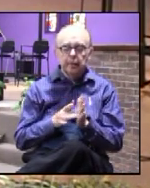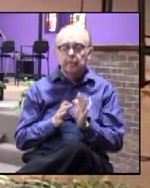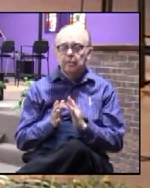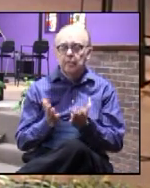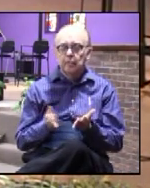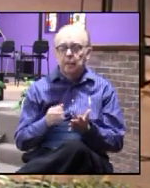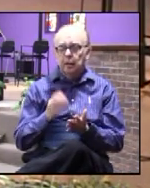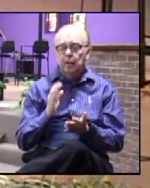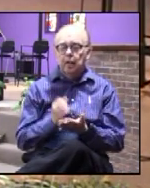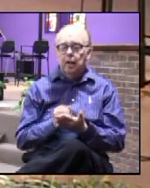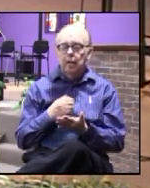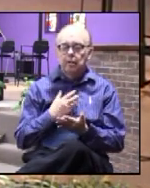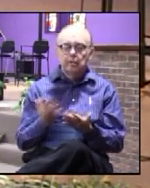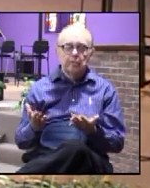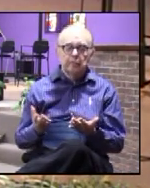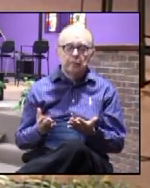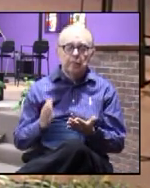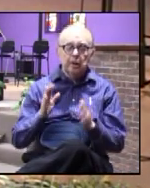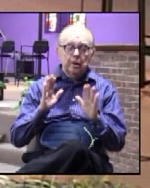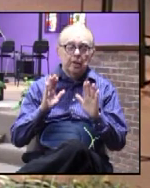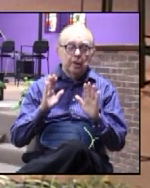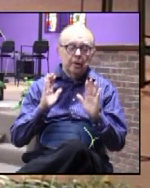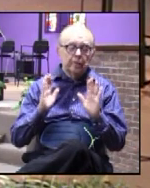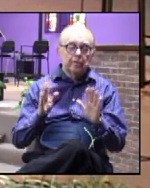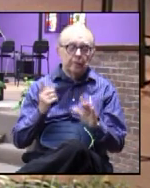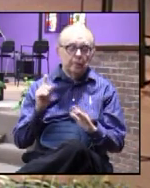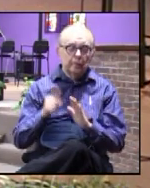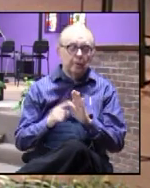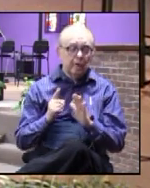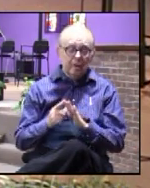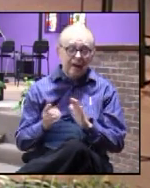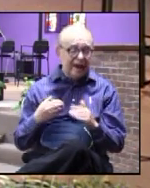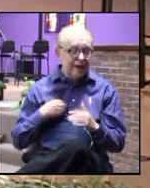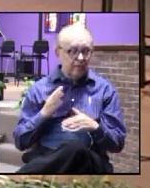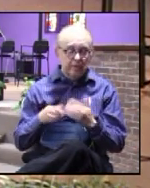you got to help me do sermons in an hour. That's about what I got.